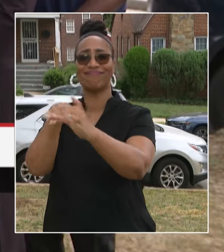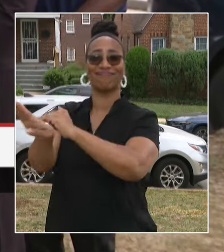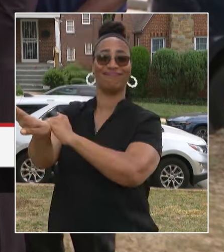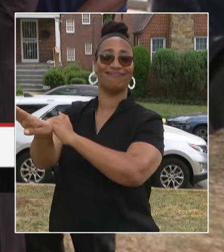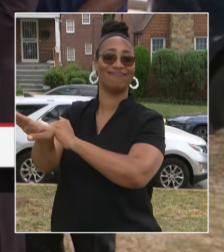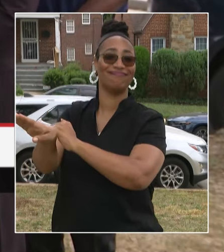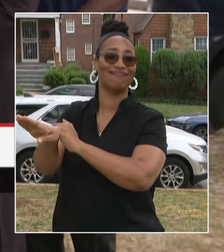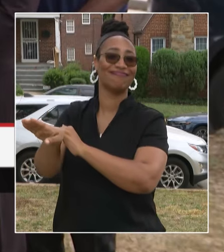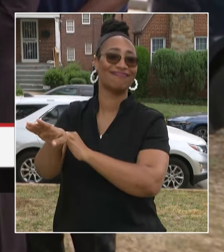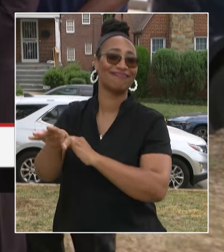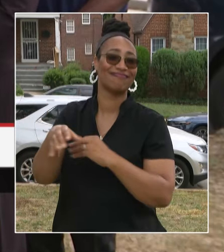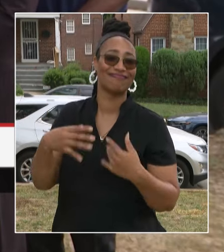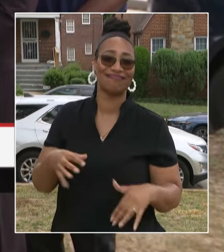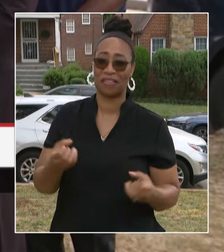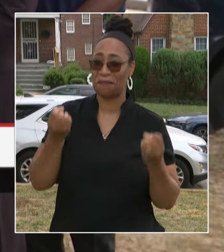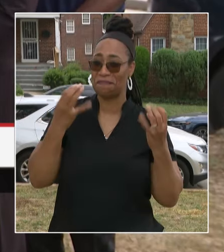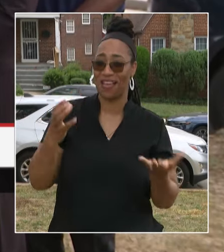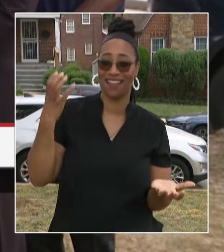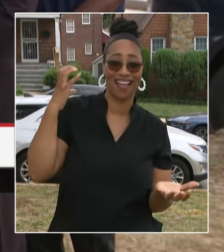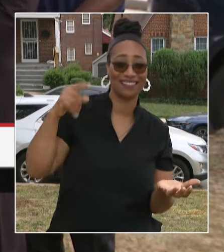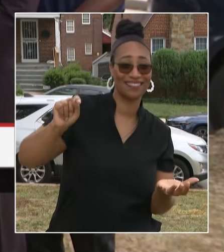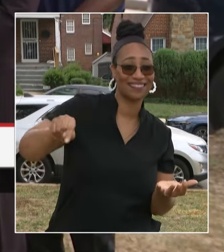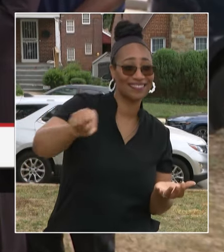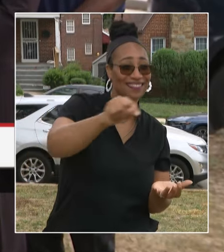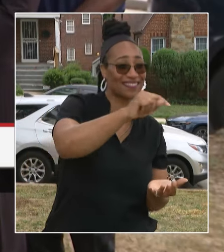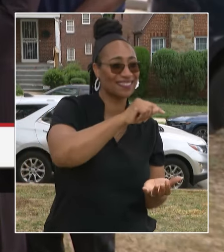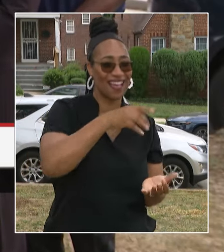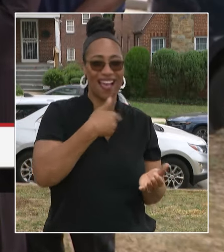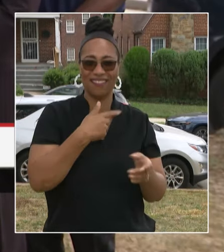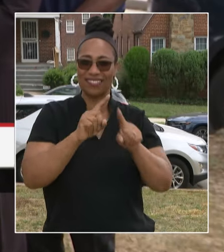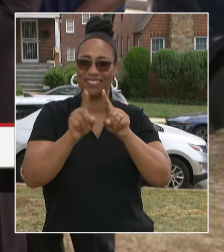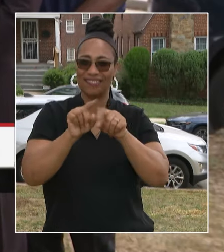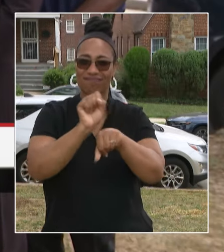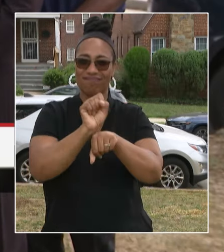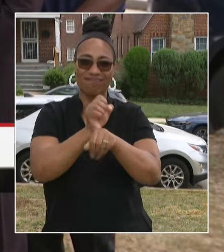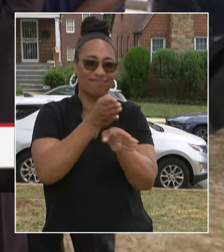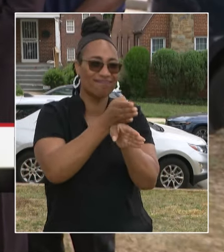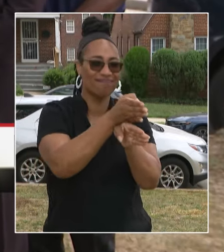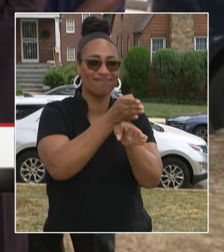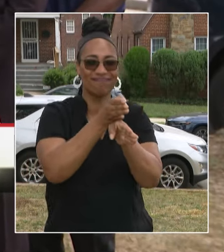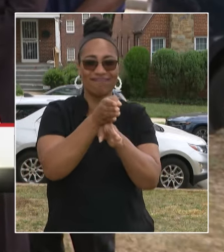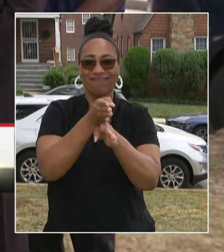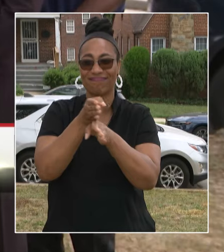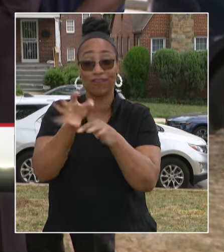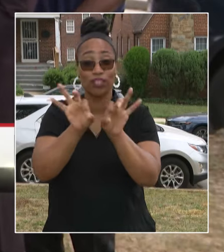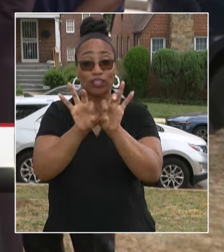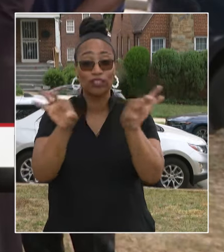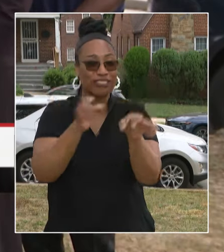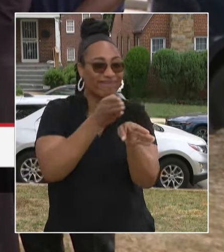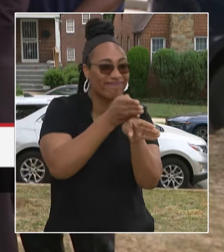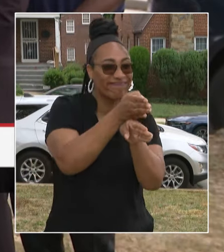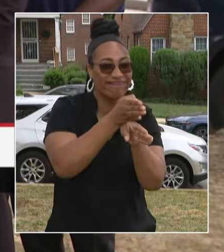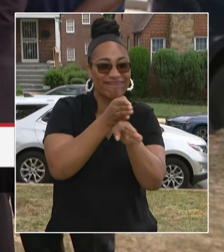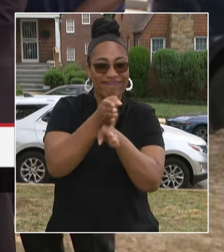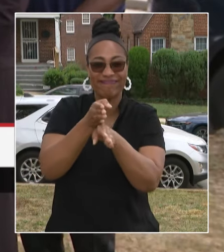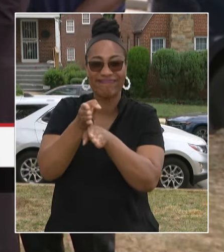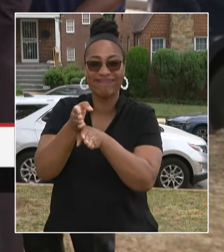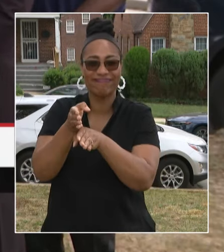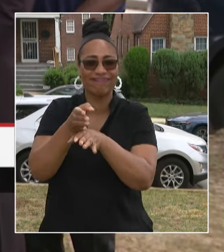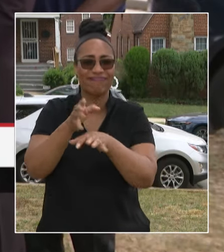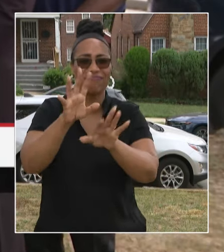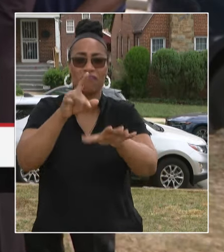all different fields, but in the Fire Service of America, what a lot of people didn't realize, you're just not a firefighter or dealing with EMS, call it